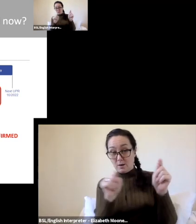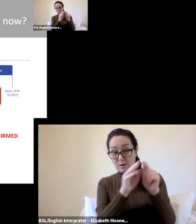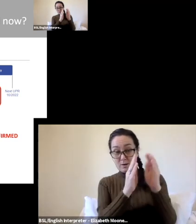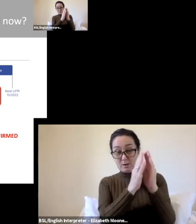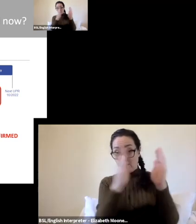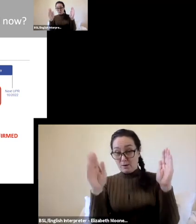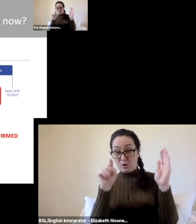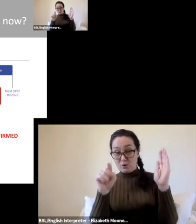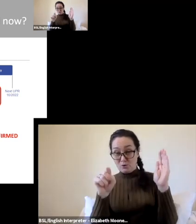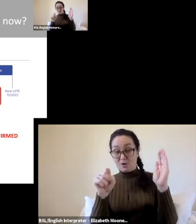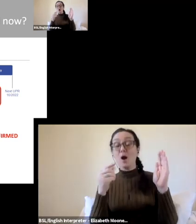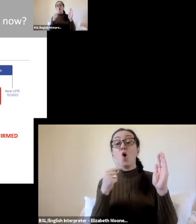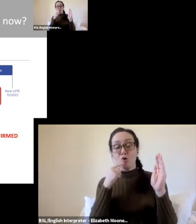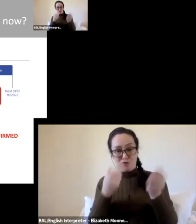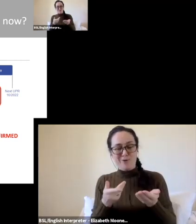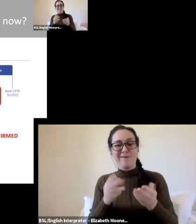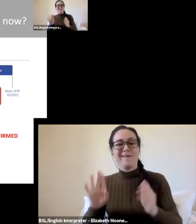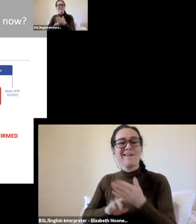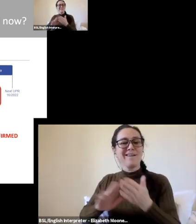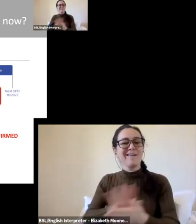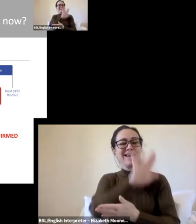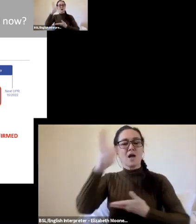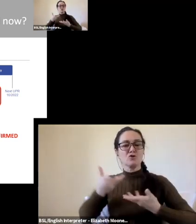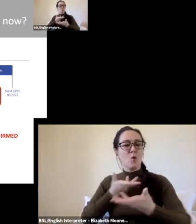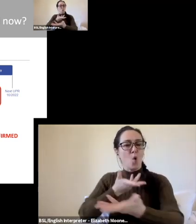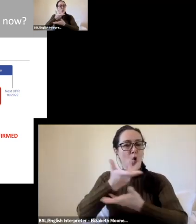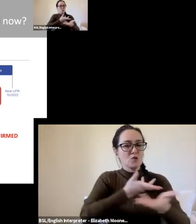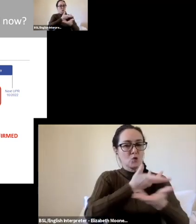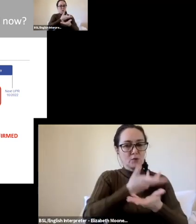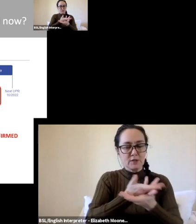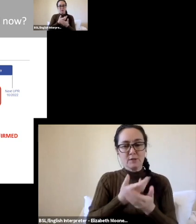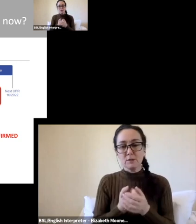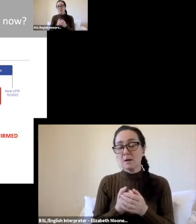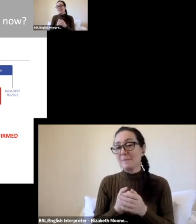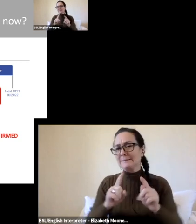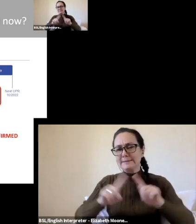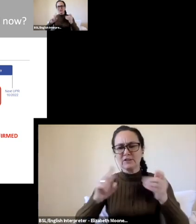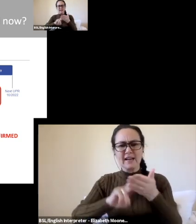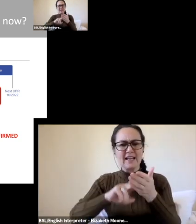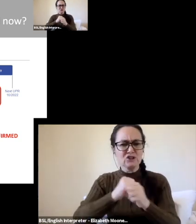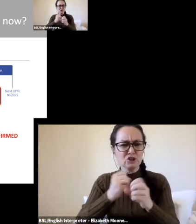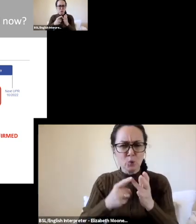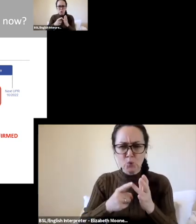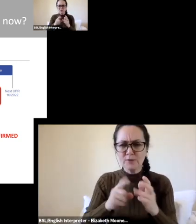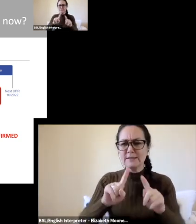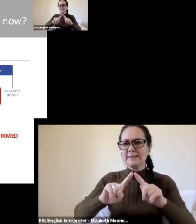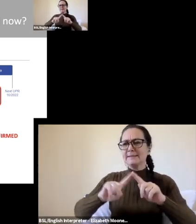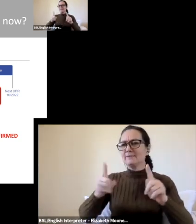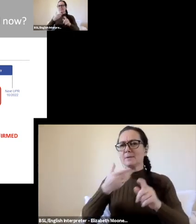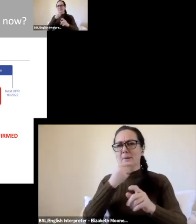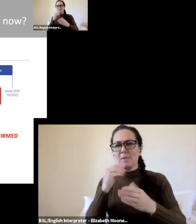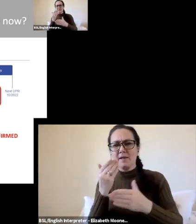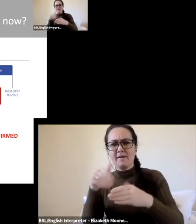national consultations, those consultations that you can have among the different NGOs, the different actors at the national human